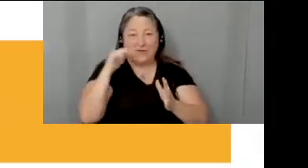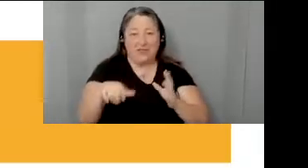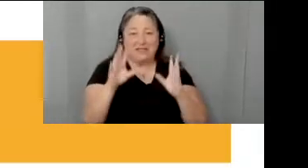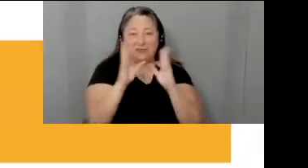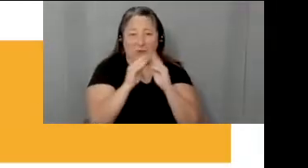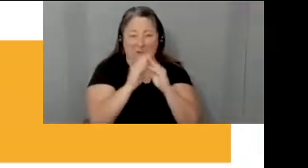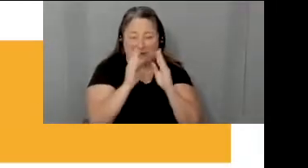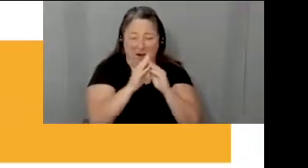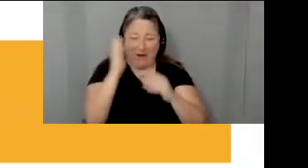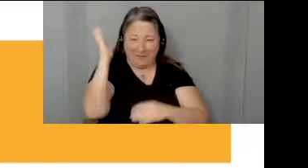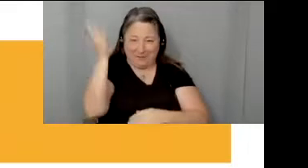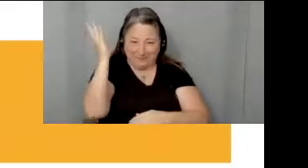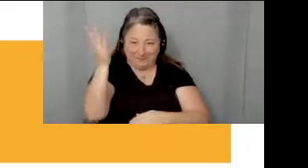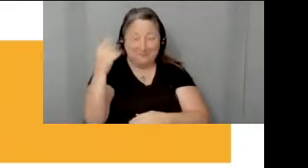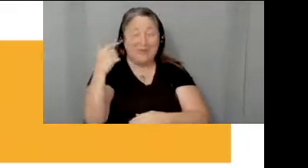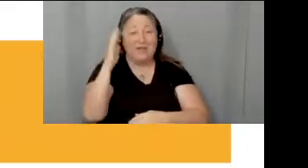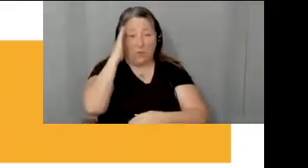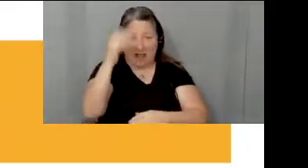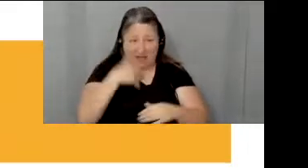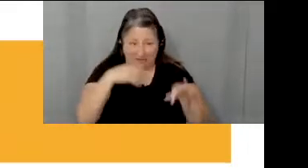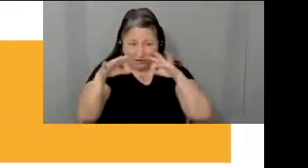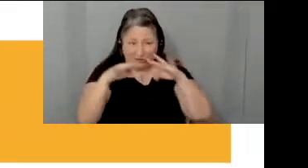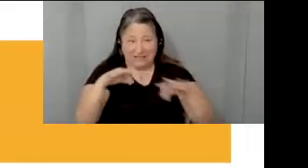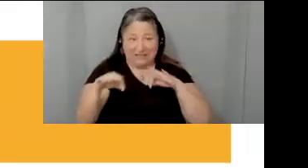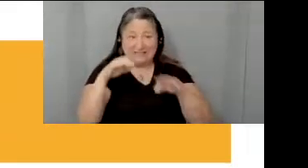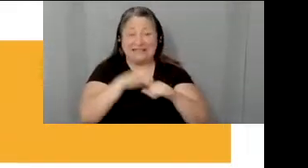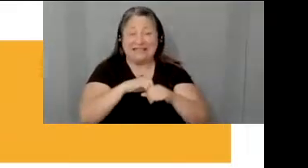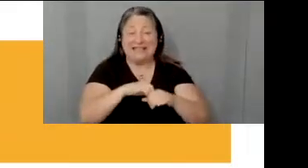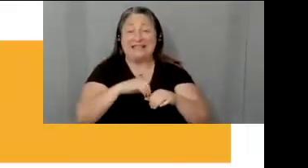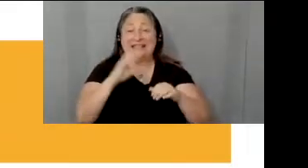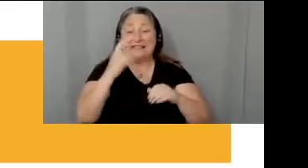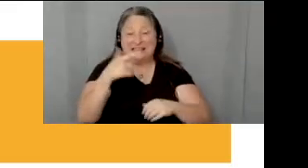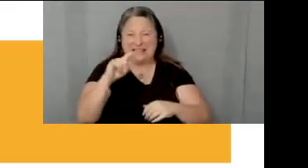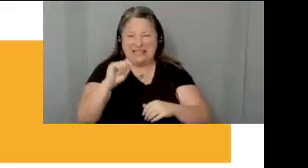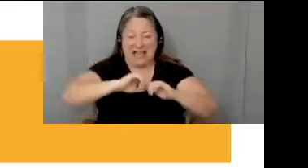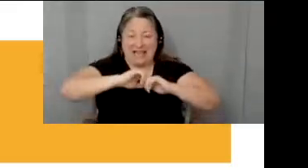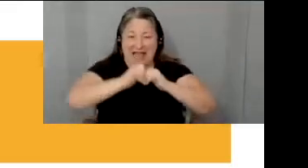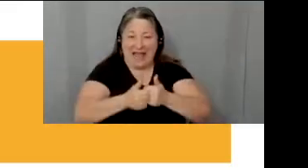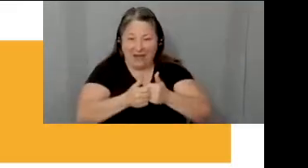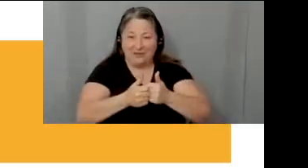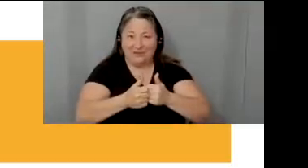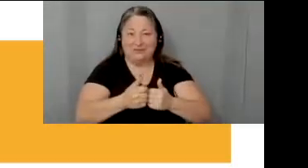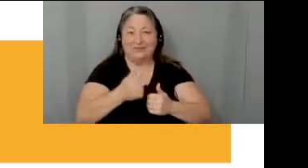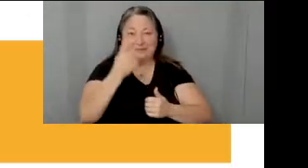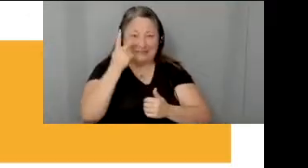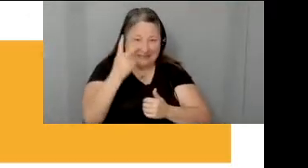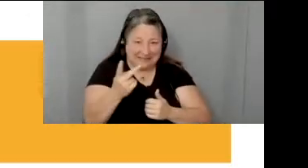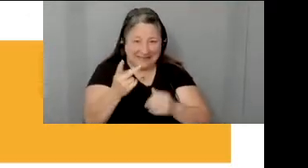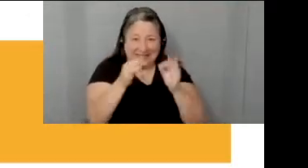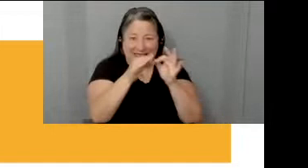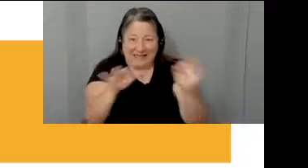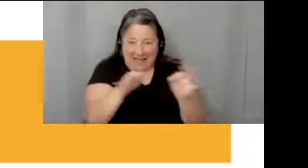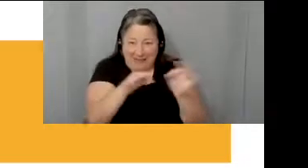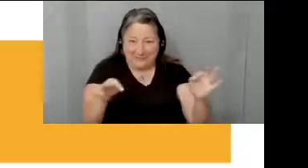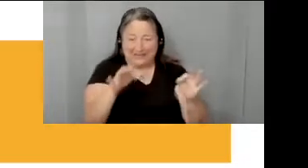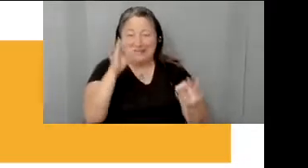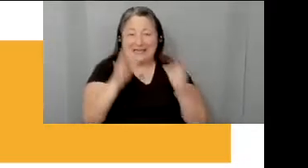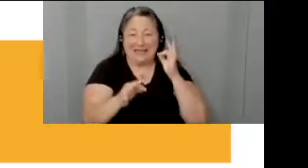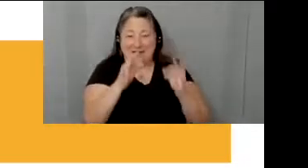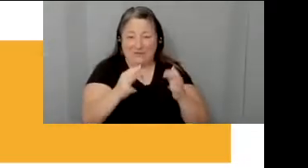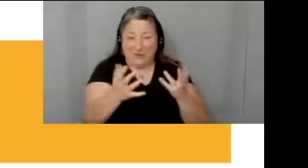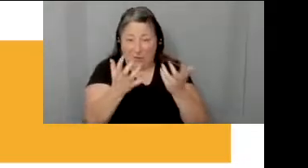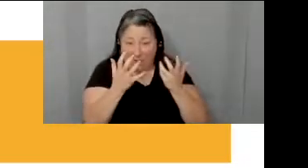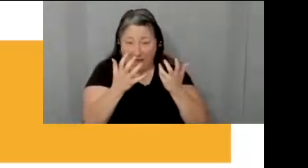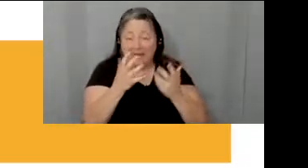and there will be instructions in the chat about how to enable the captioning if you do not, and you